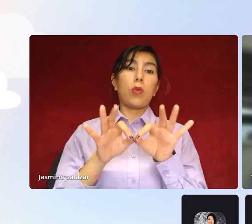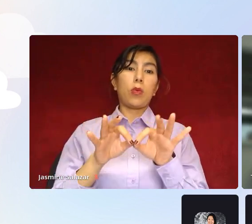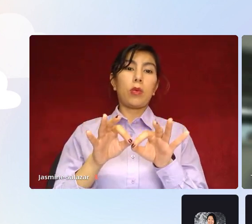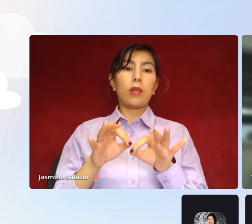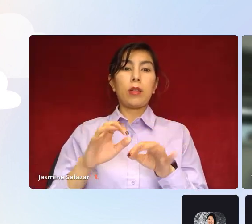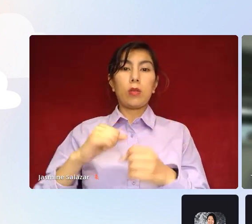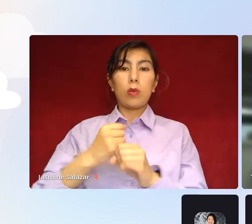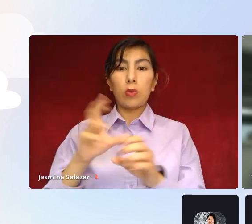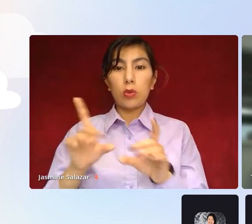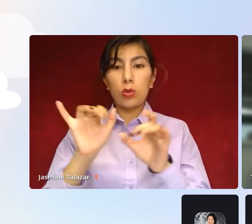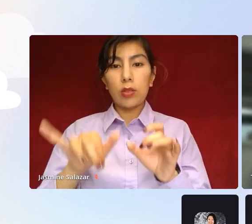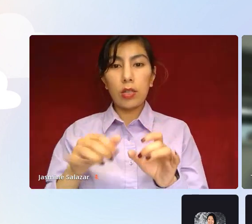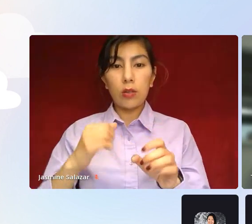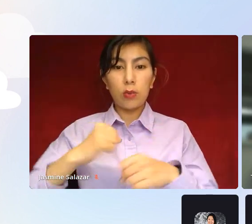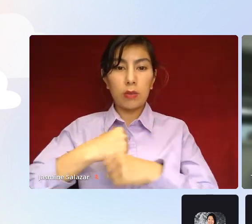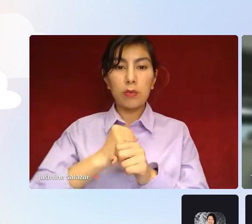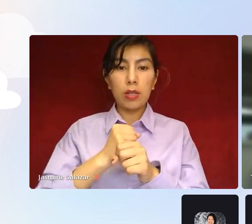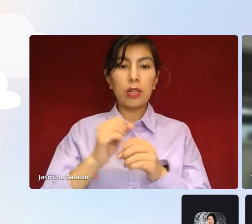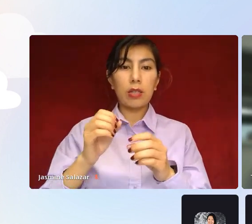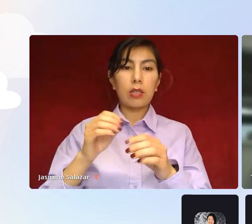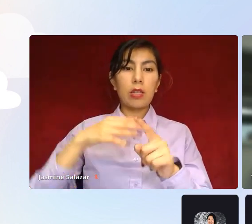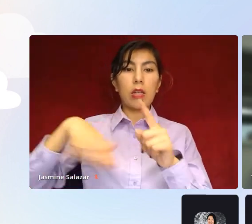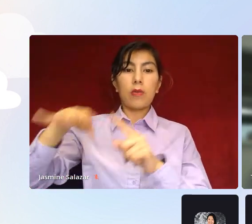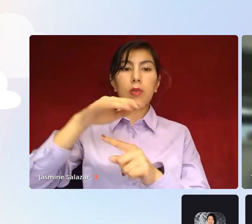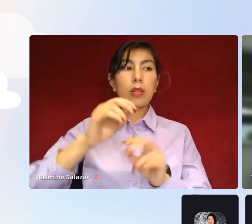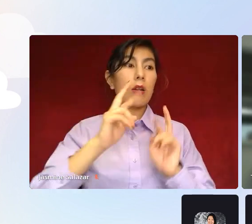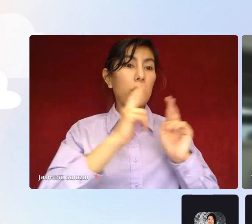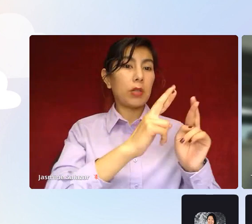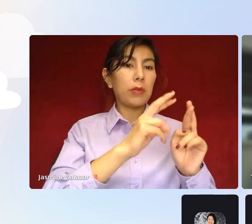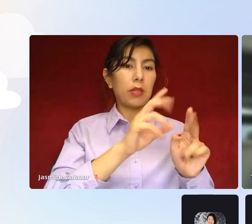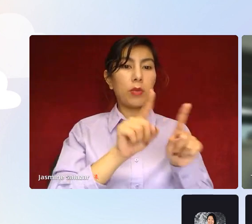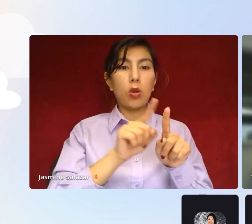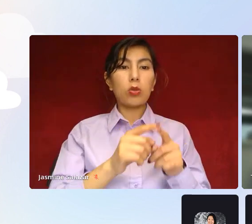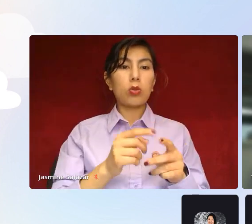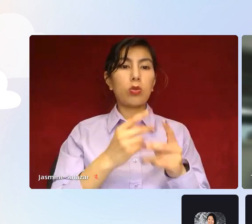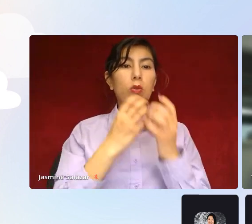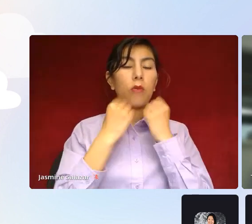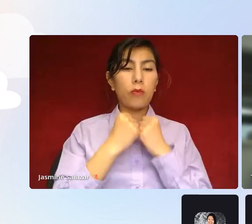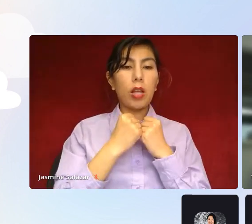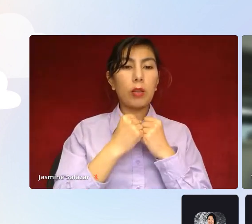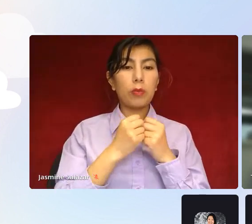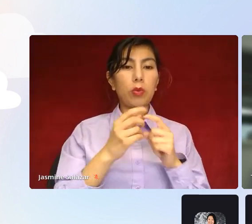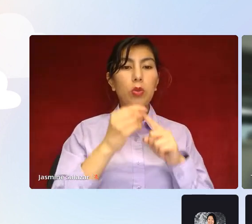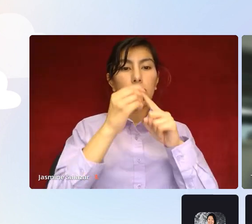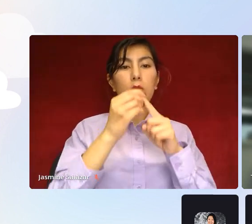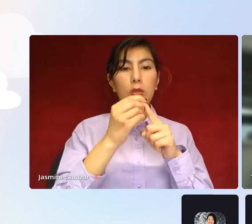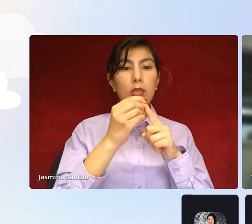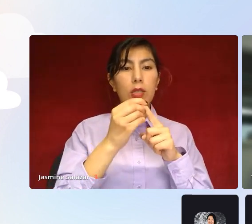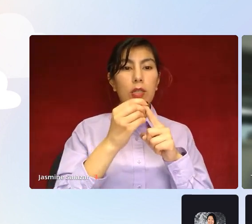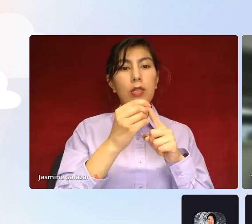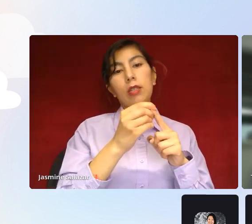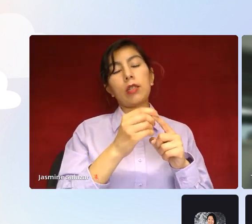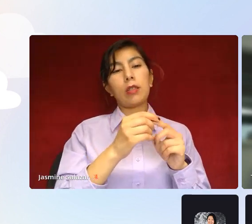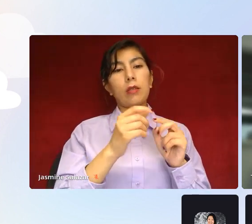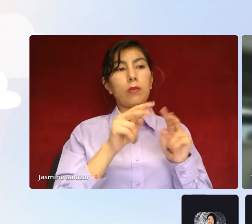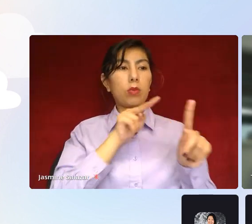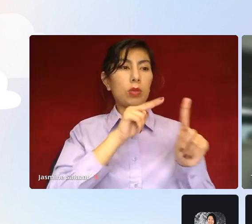create environments that not only respect, but also value the unique experiences and perspectives of each